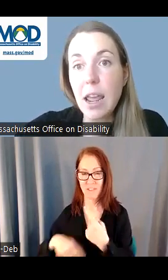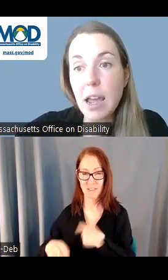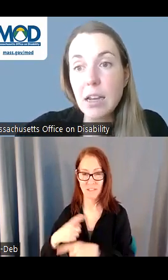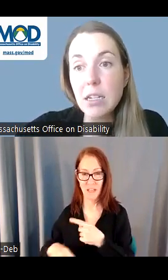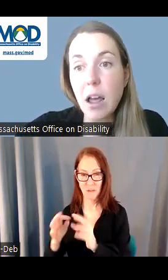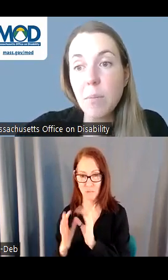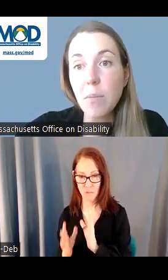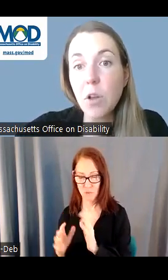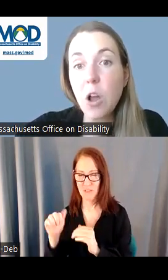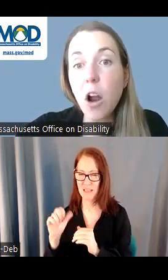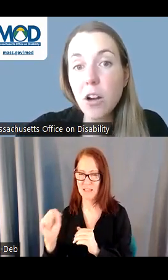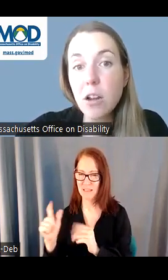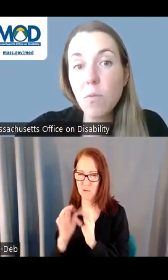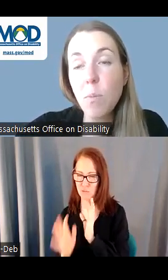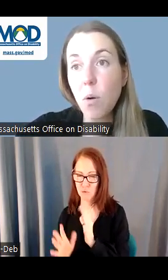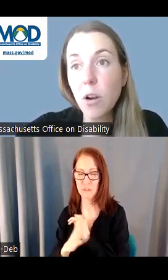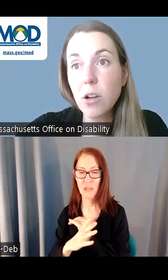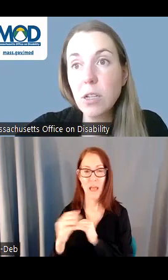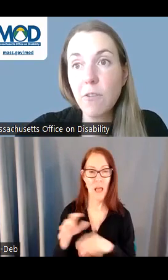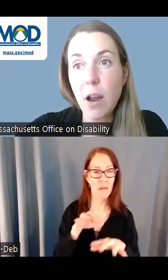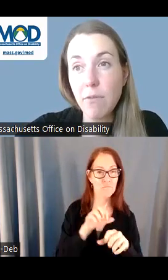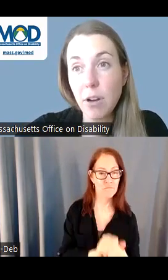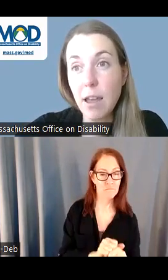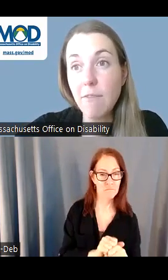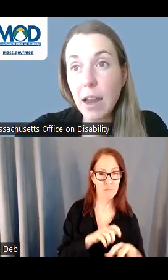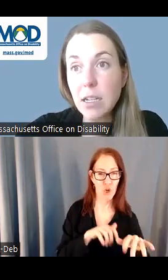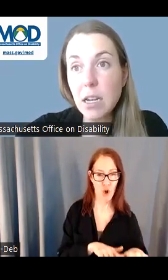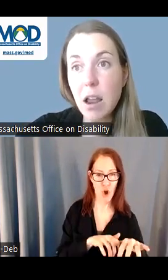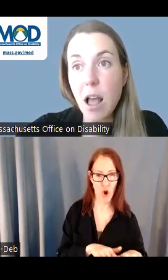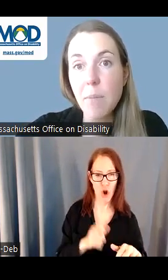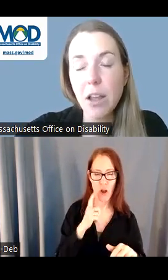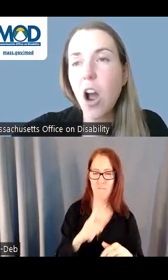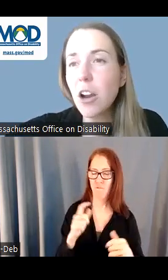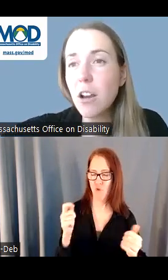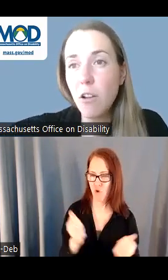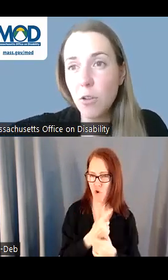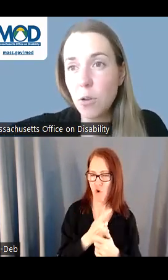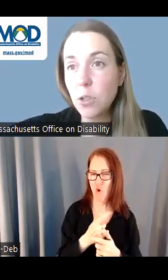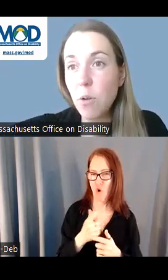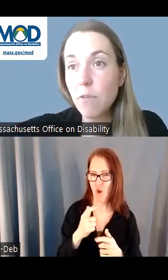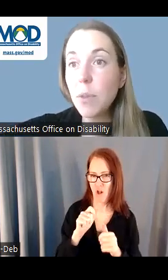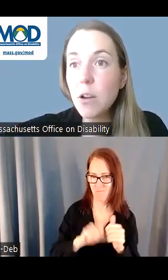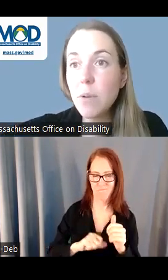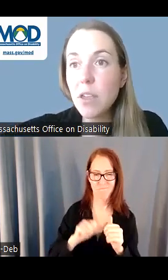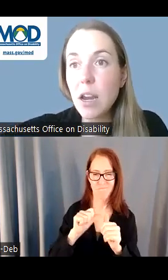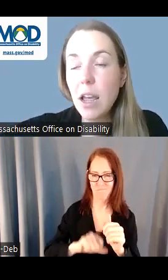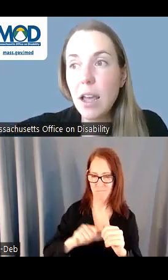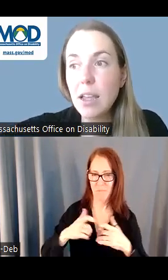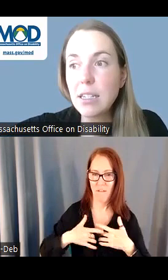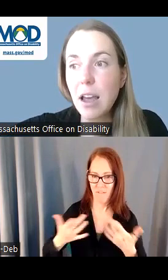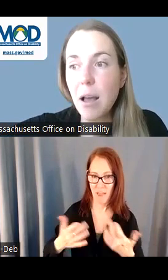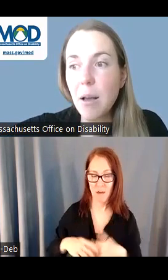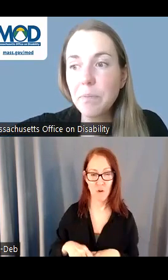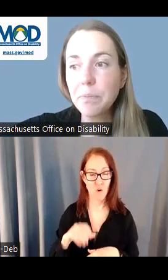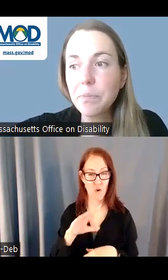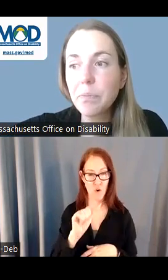interpreters and CART reporters for every event. And CART, for those who aren't familiar with it,